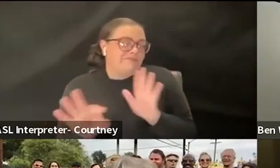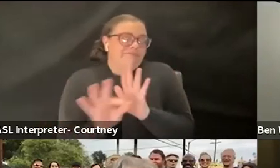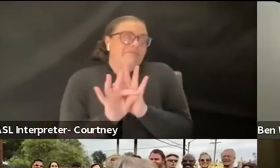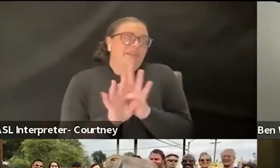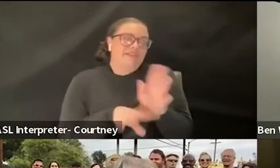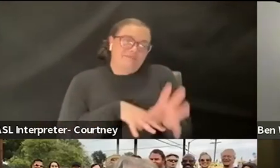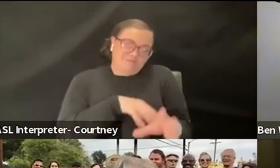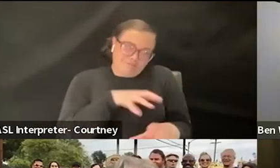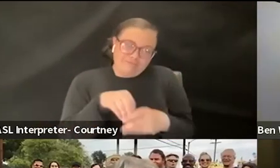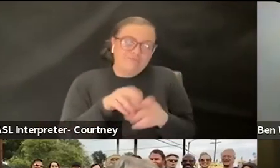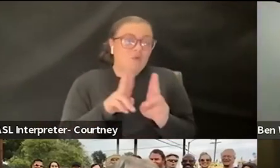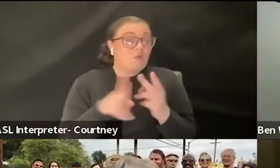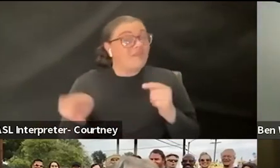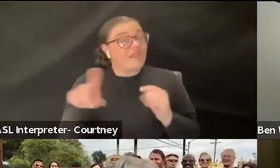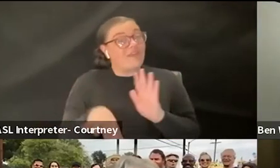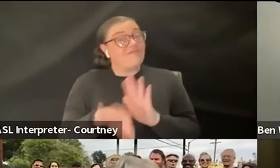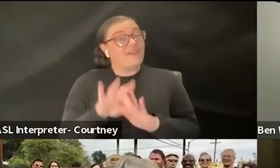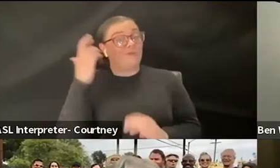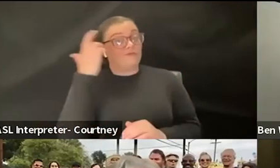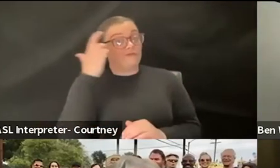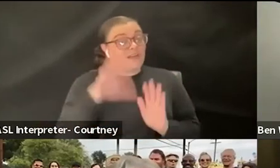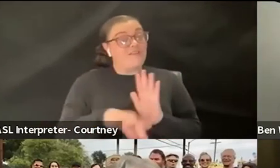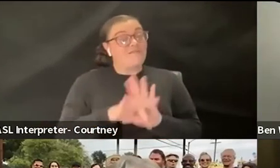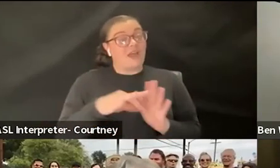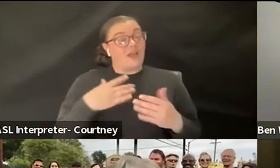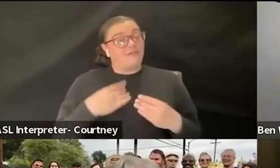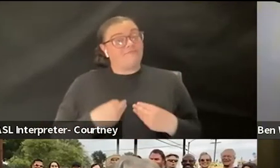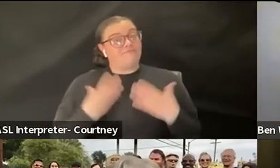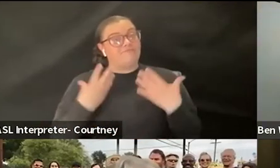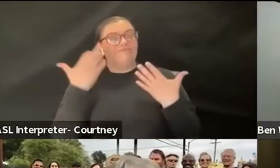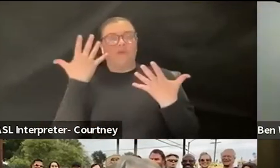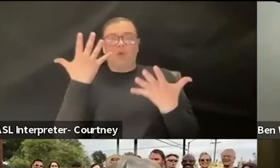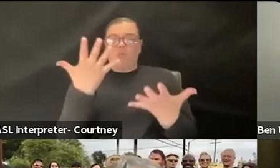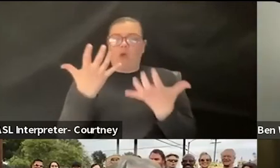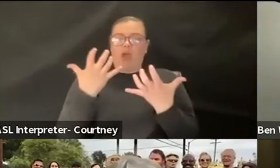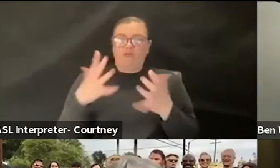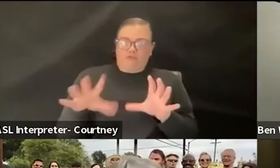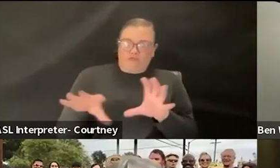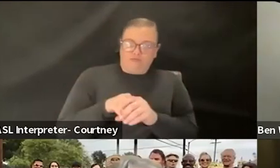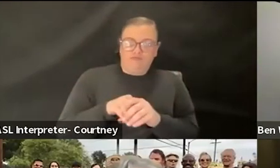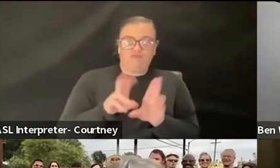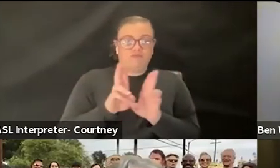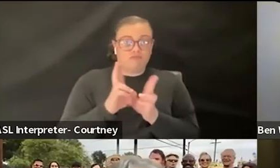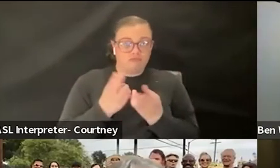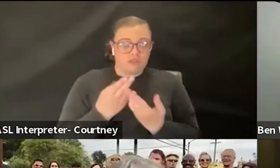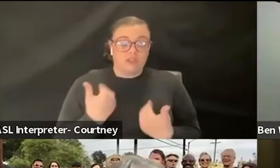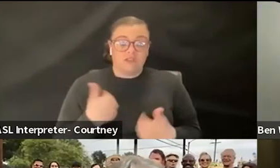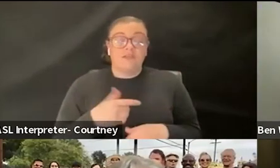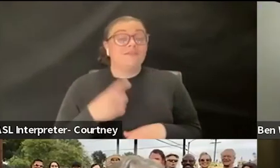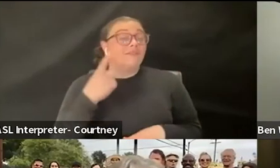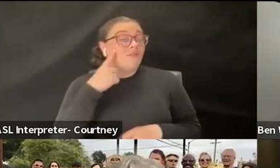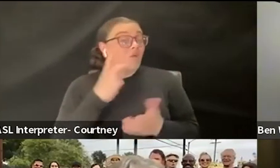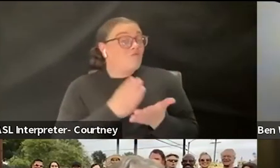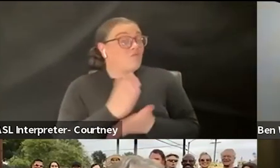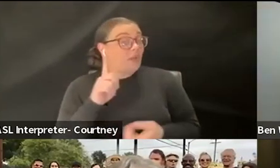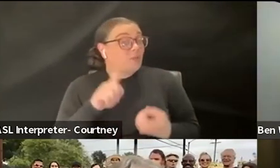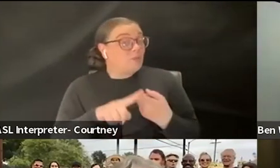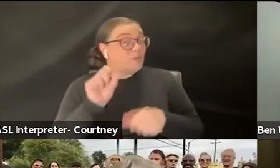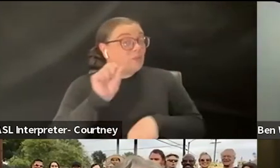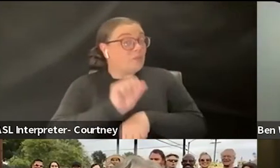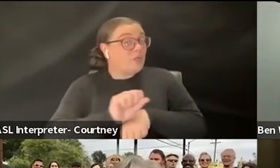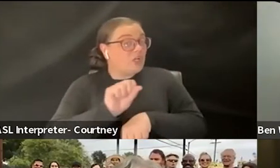it. And what I've found is that in a right to work state,